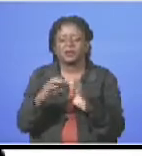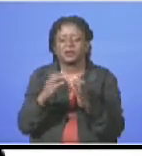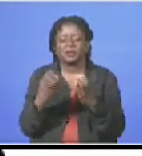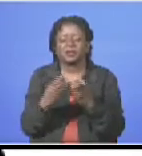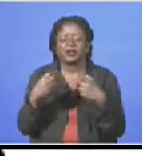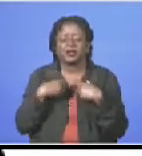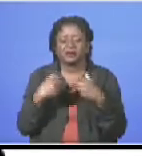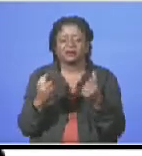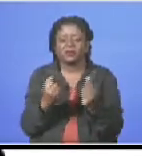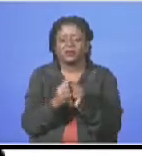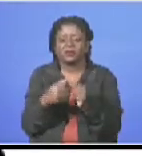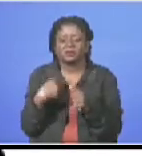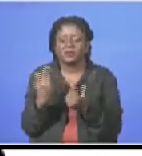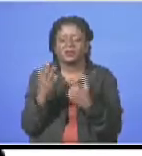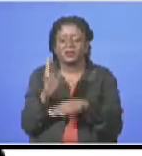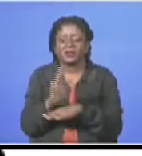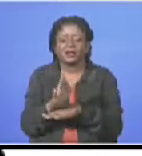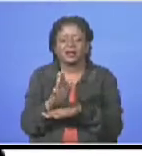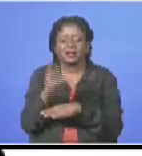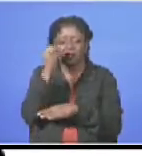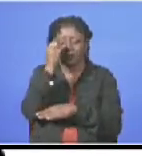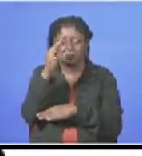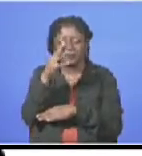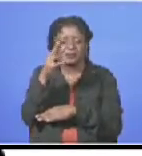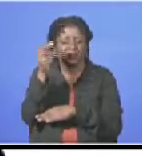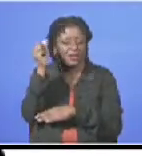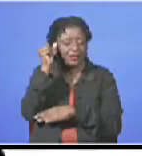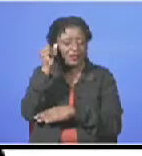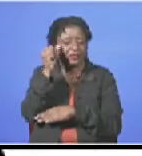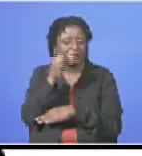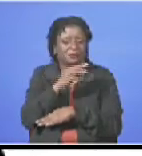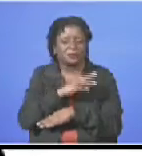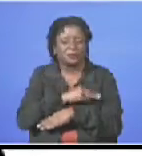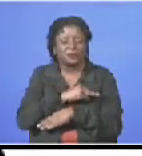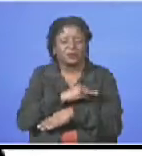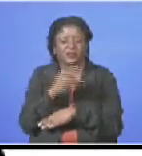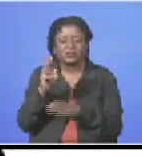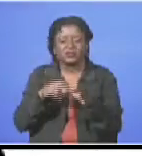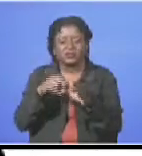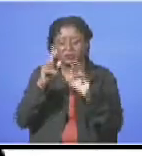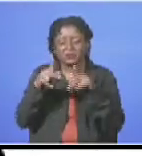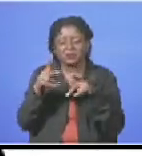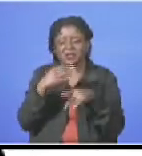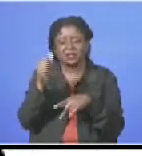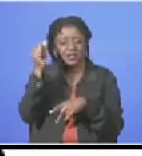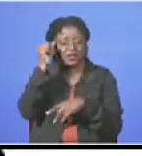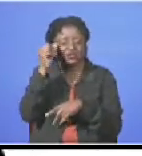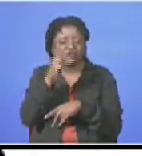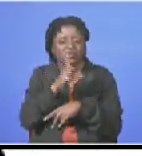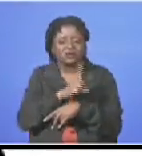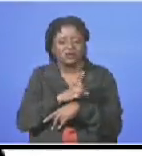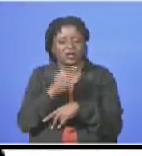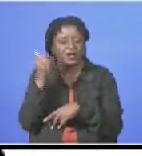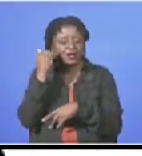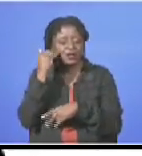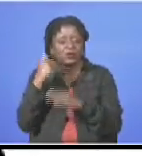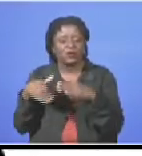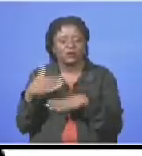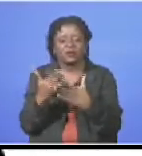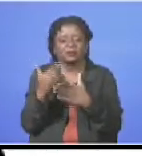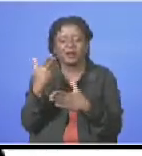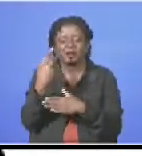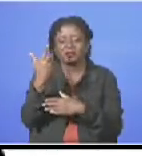tonight that's Mr. Anthony Mortimer. He's the chairman, and I also have Adrian LaRota. Now, of course, I know over the last few